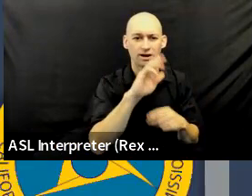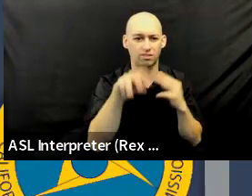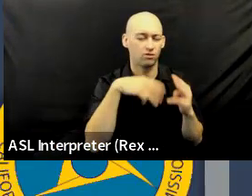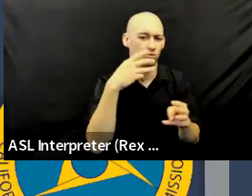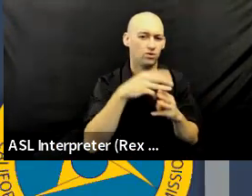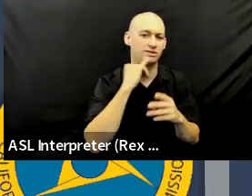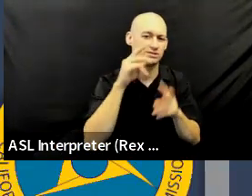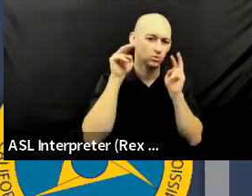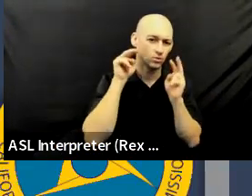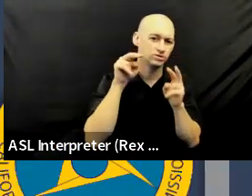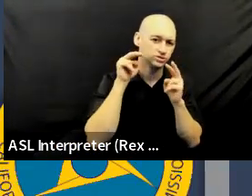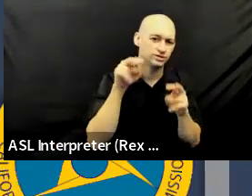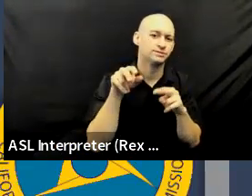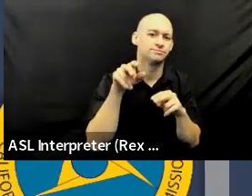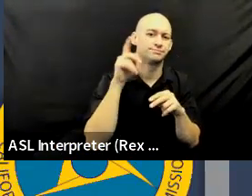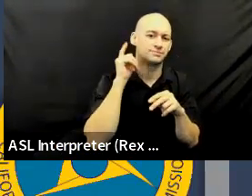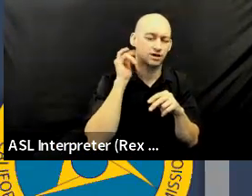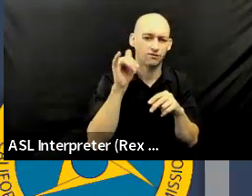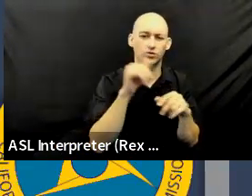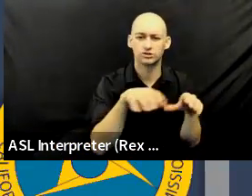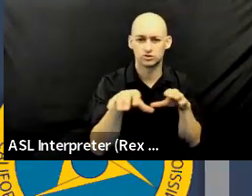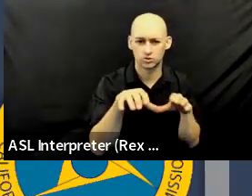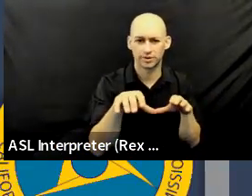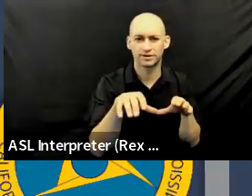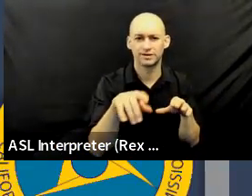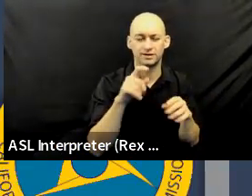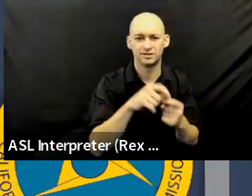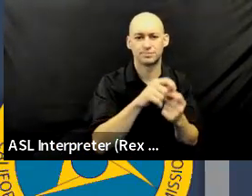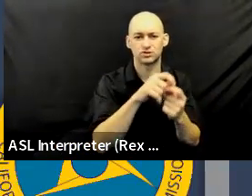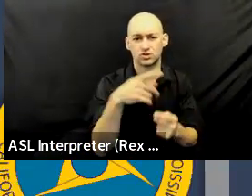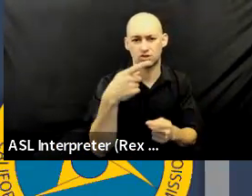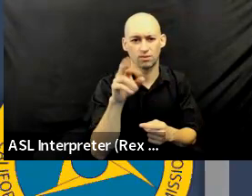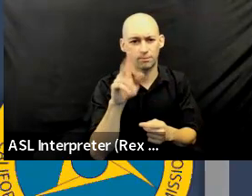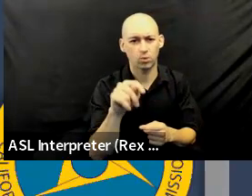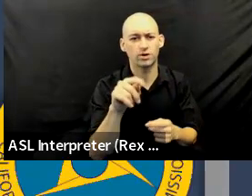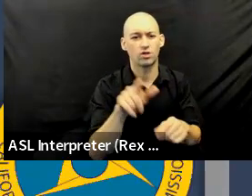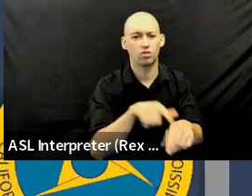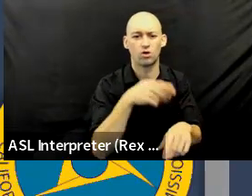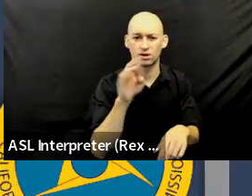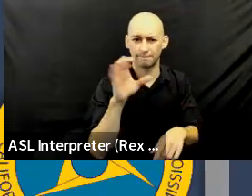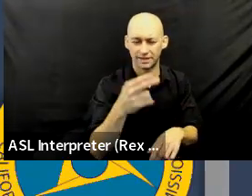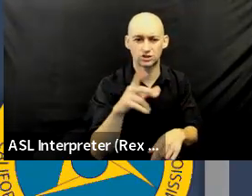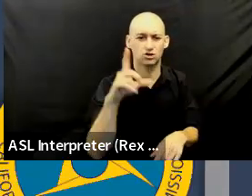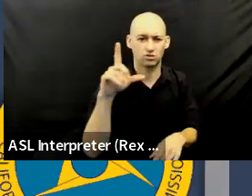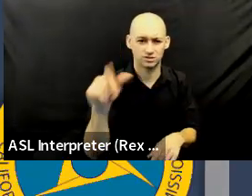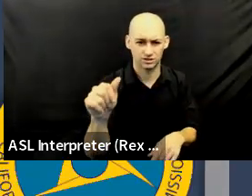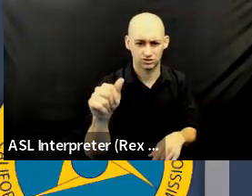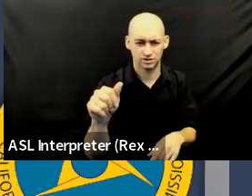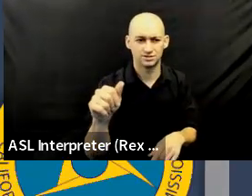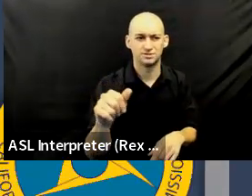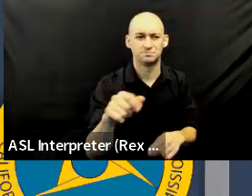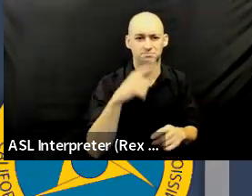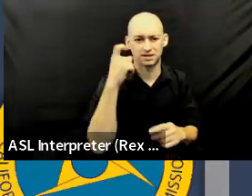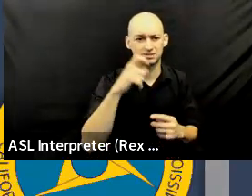is watching what California is doing, and especially the ports of Long Beach and LA, because of the innovations, because